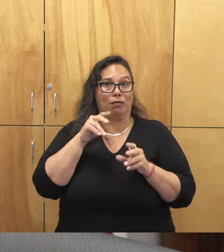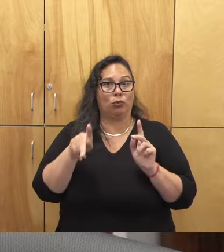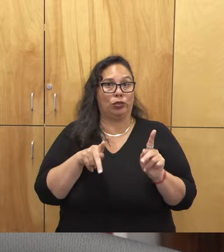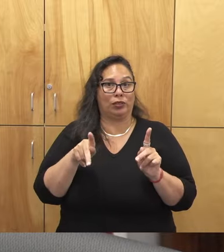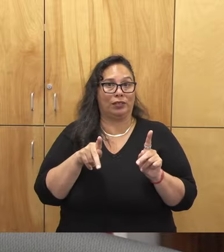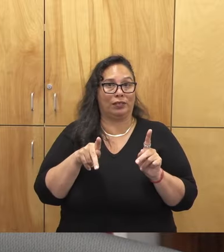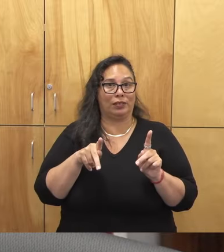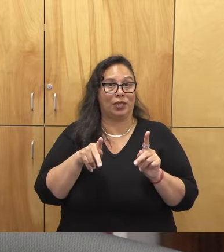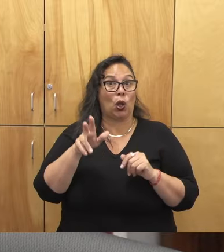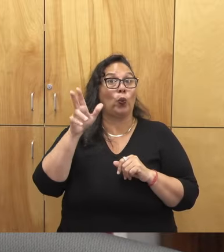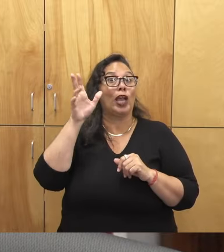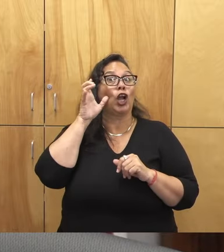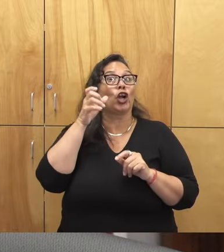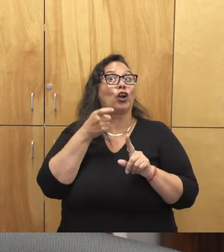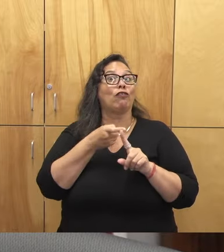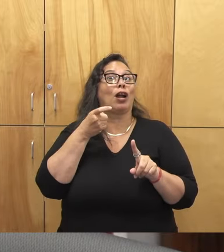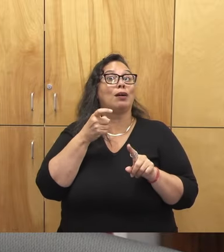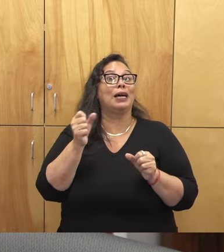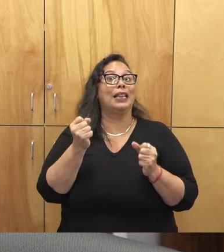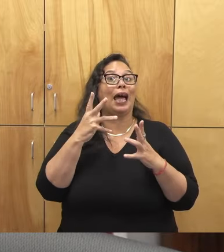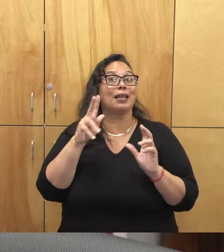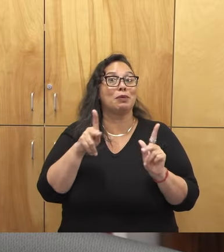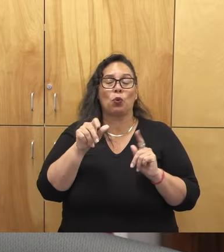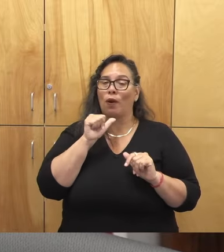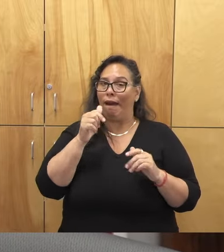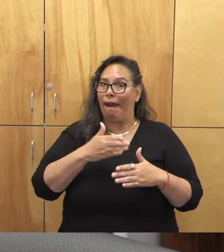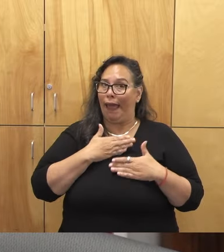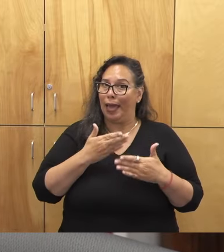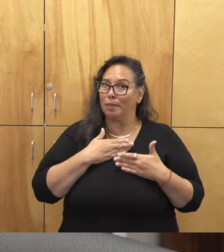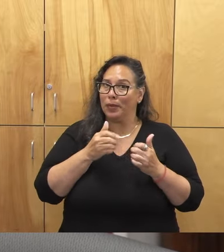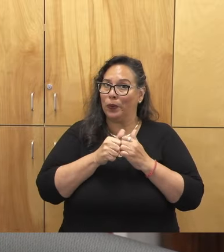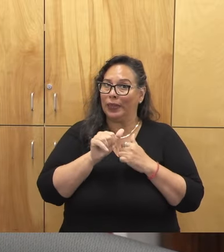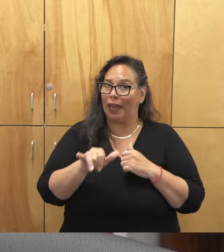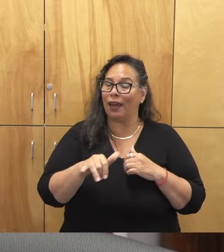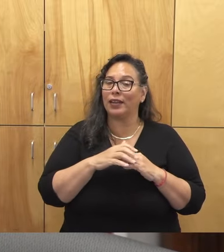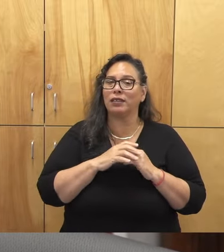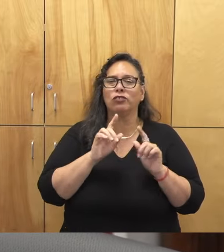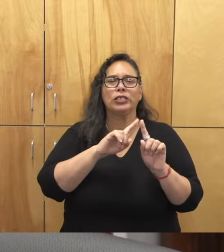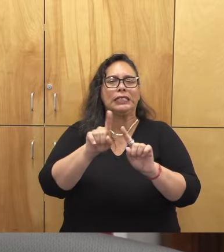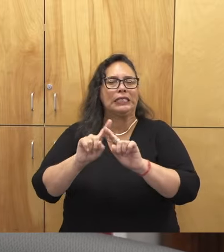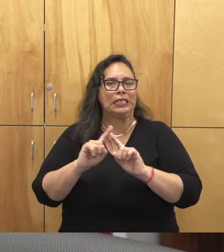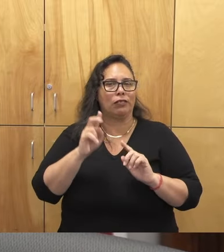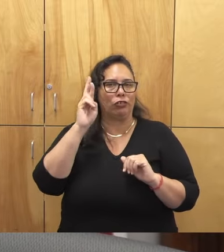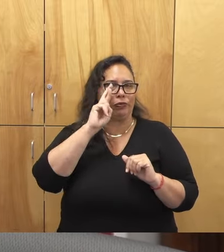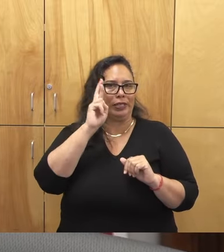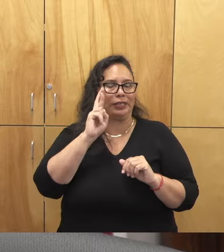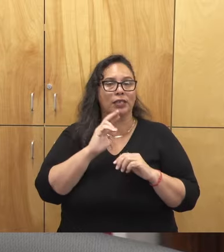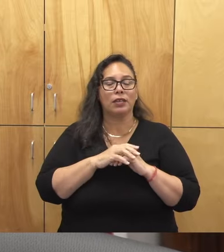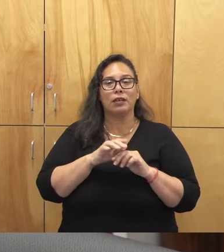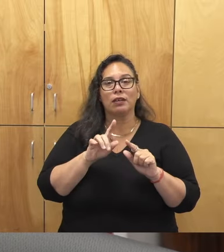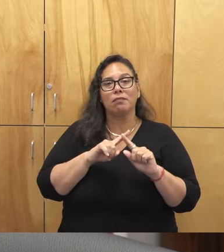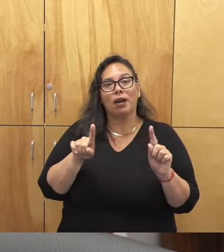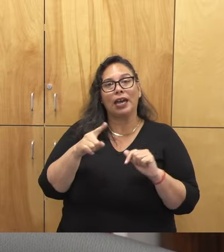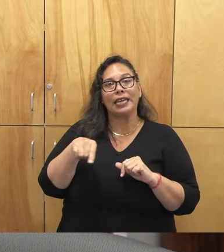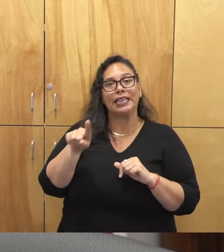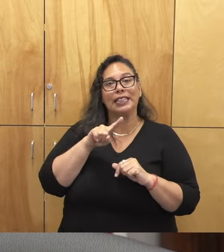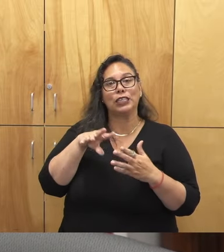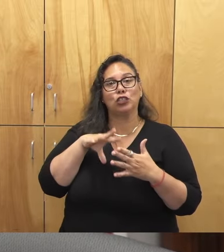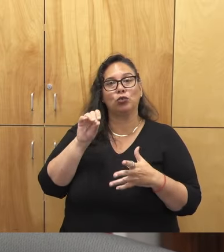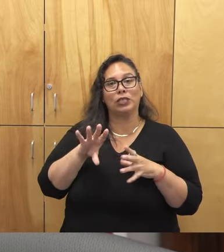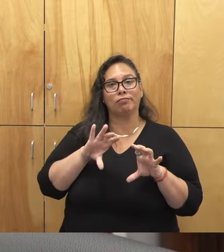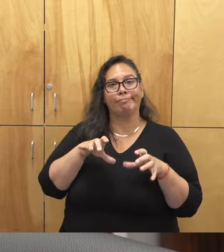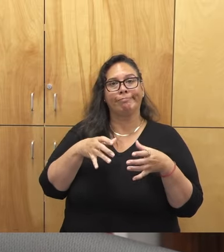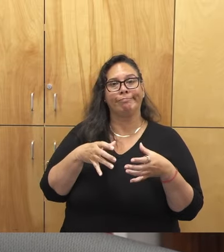And we heard from a lot of folks that were not happy with that, for a bunch of different reasons. But these students from this cohort